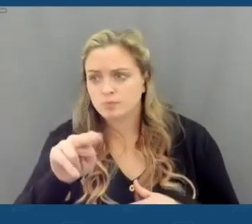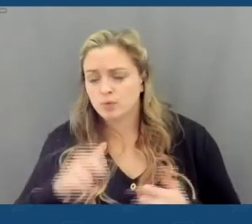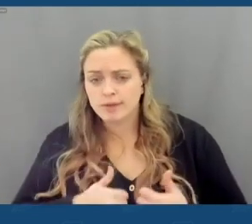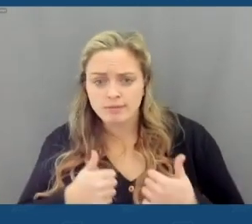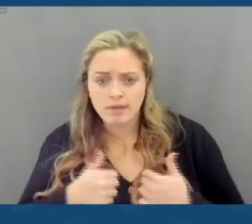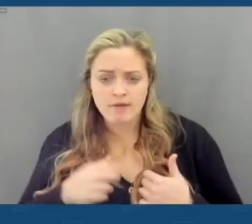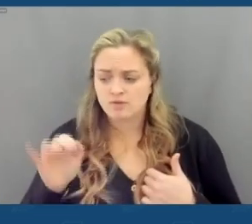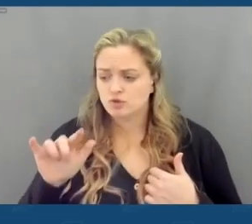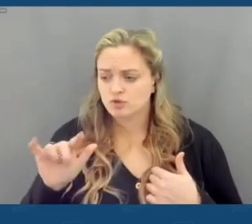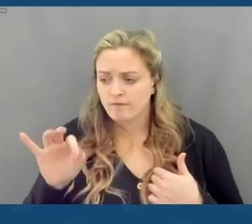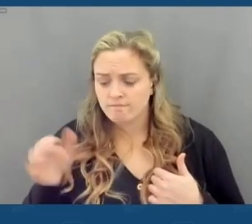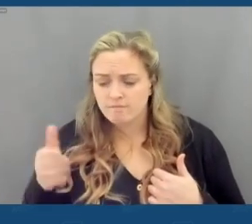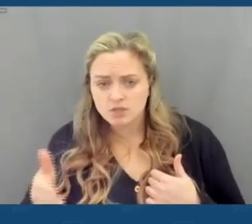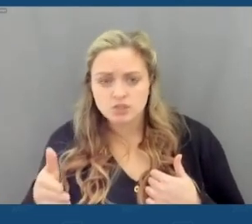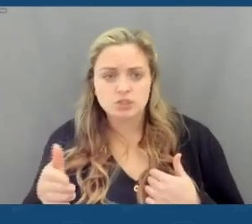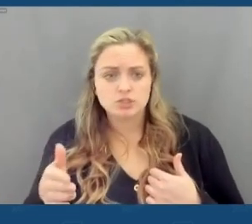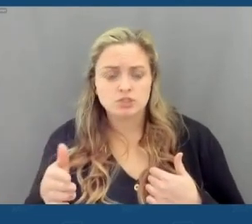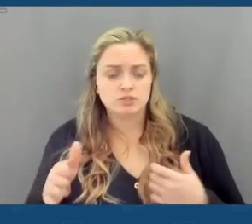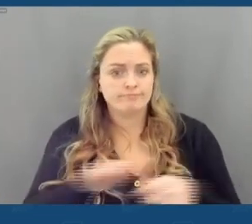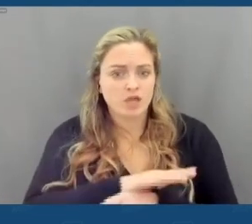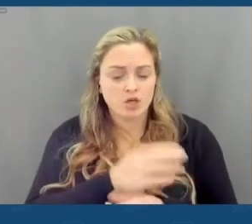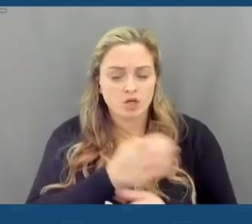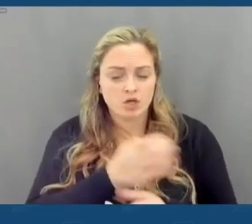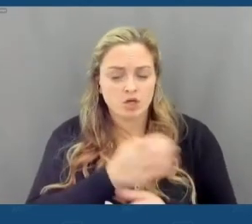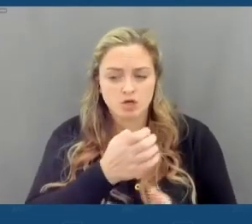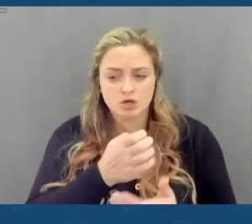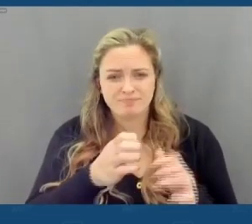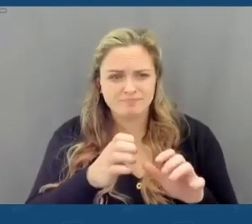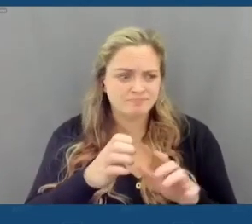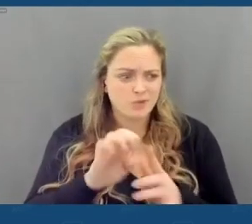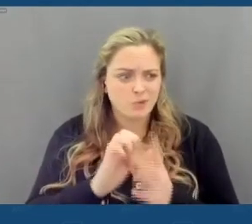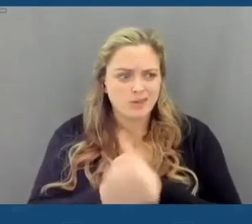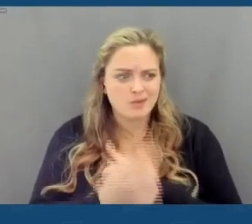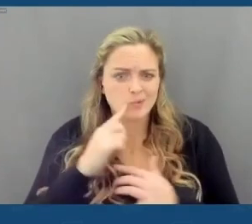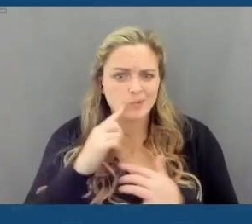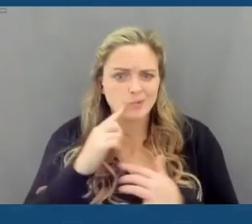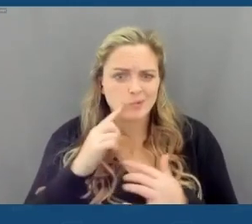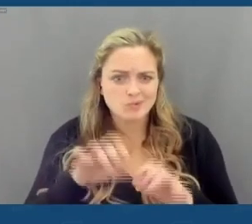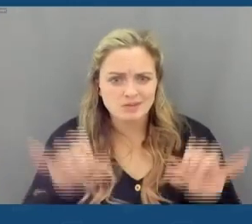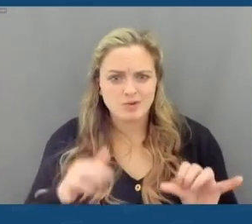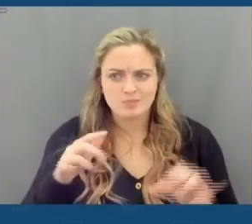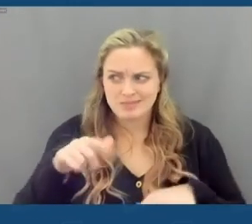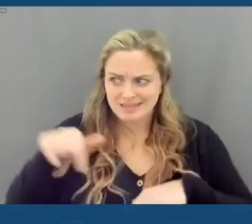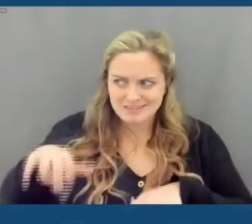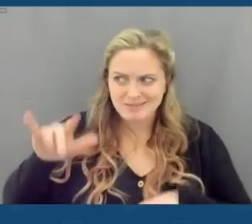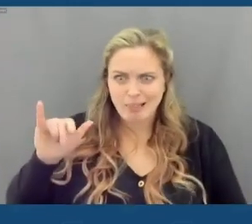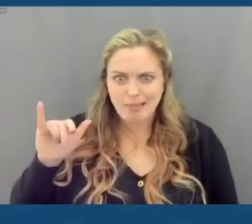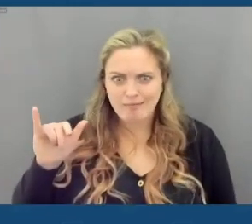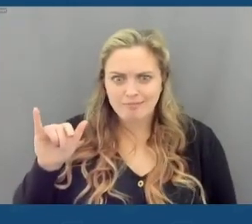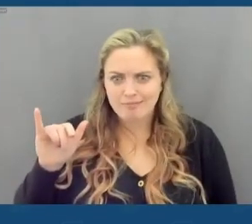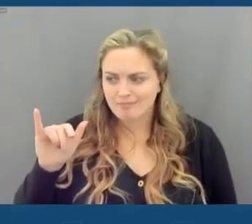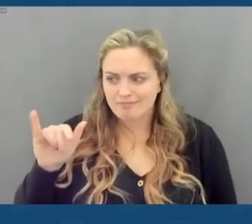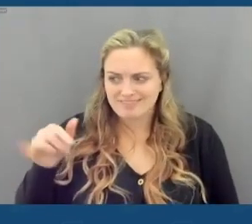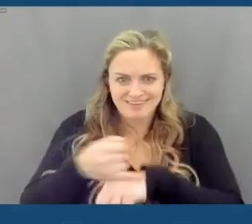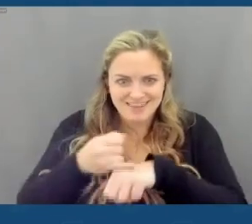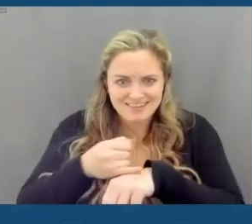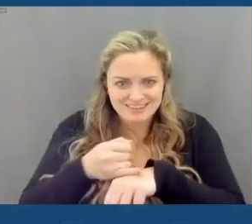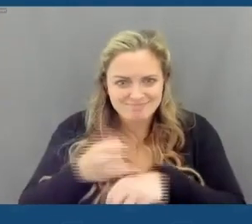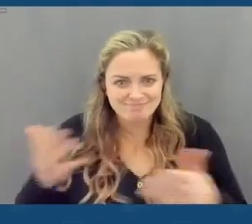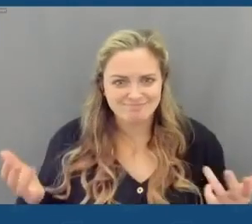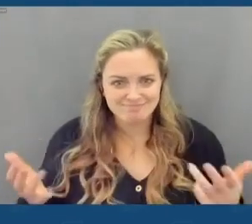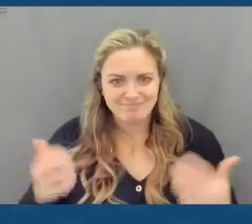whole ecosystem. This is it is an island, everybody, we know this. We're surrounded by water, but living in that